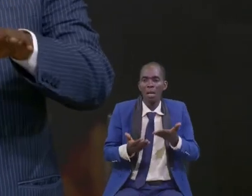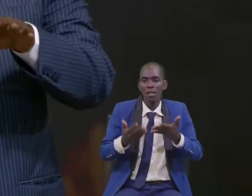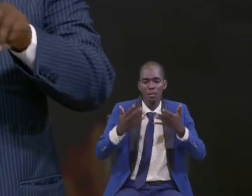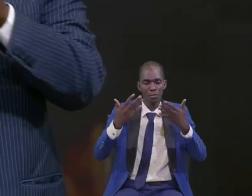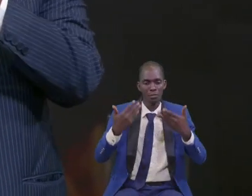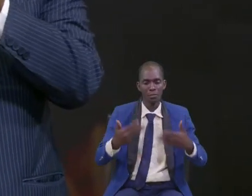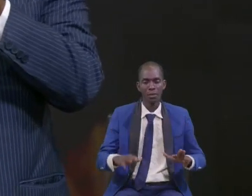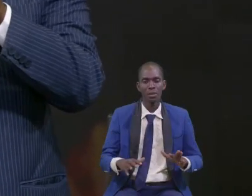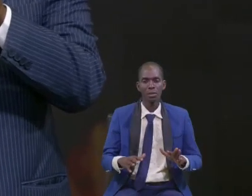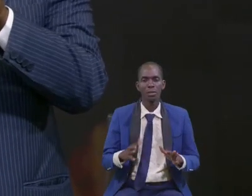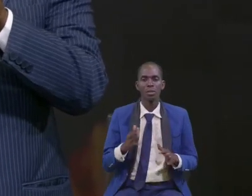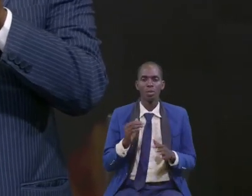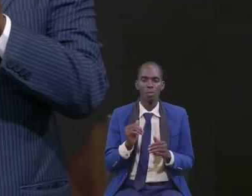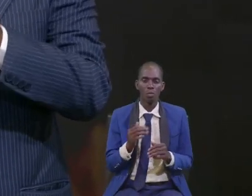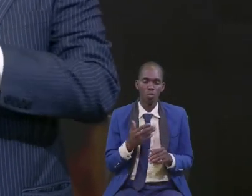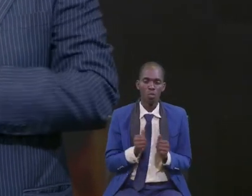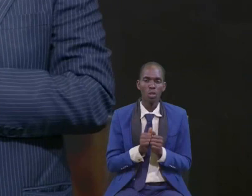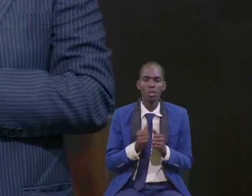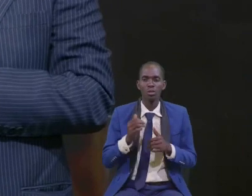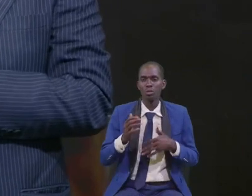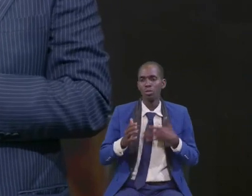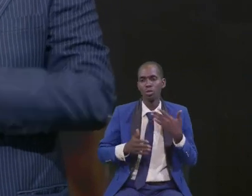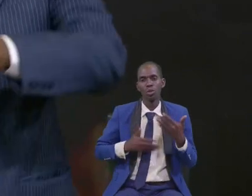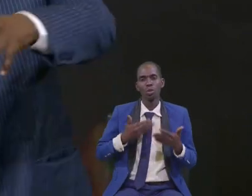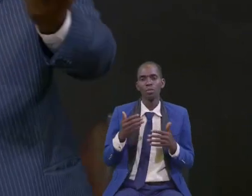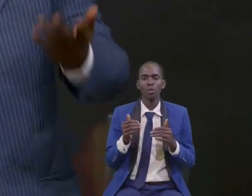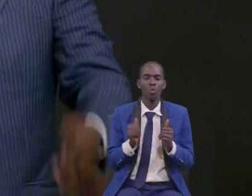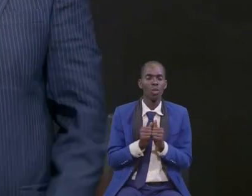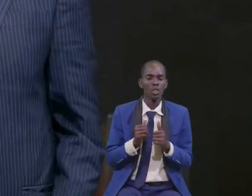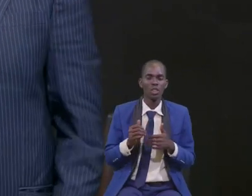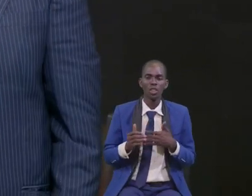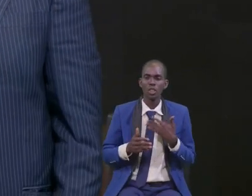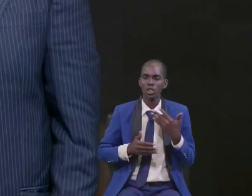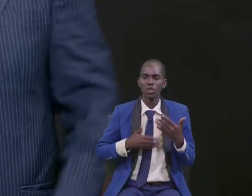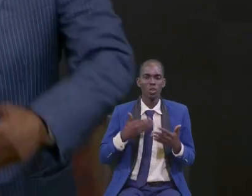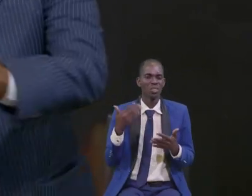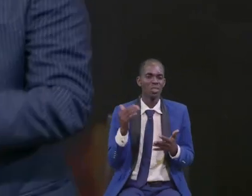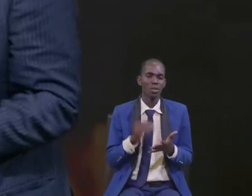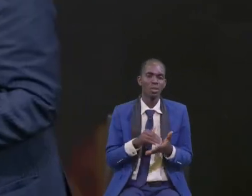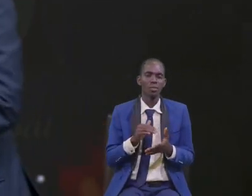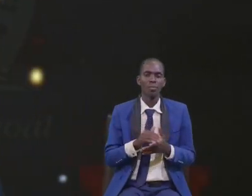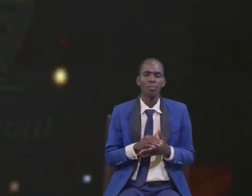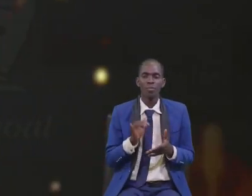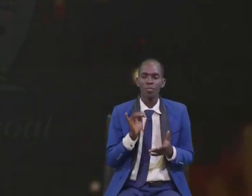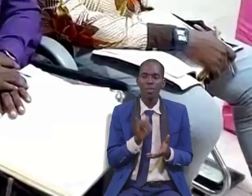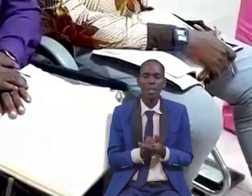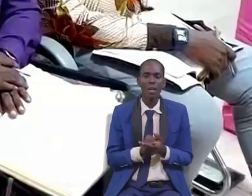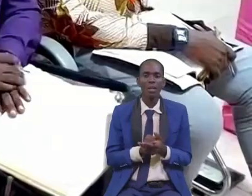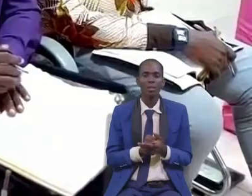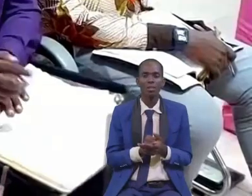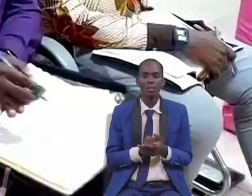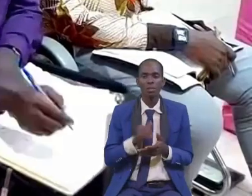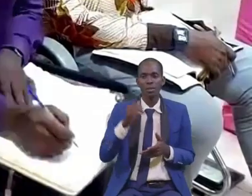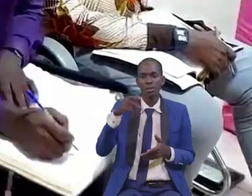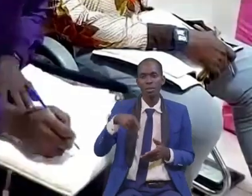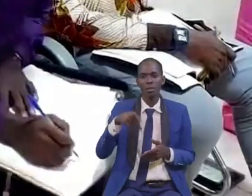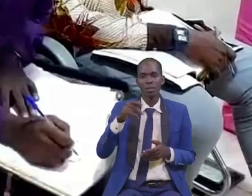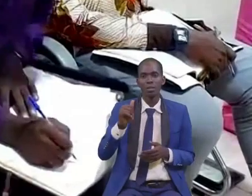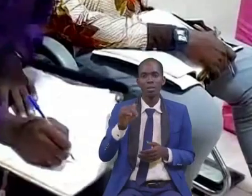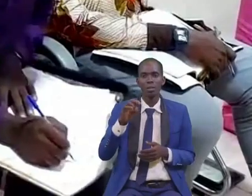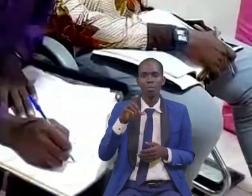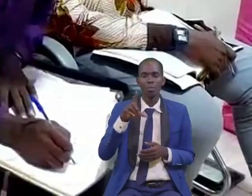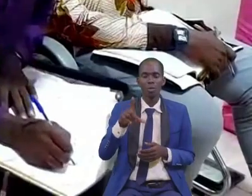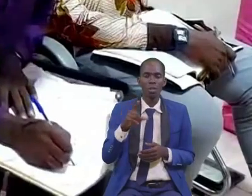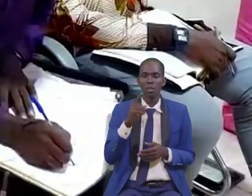my course with joy. Joy, joy, joy again. That is, Paul the Apostle said, if